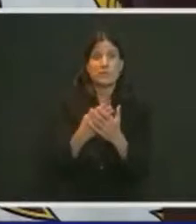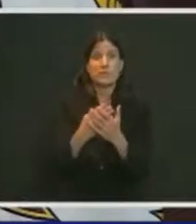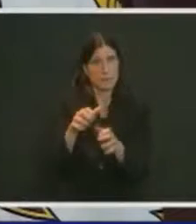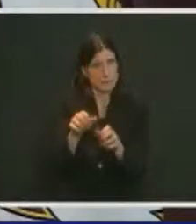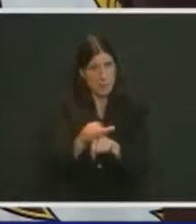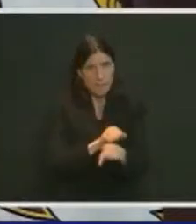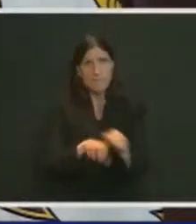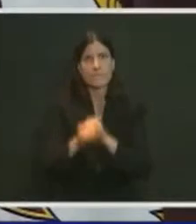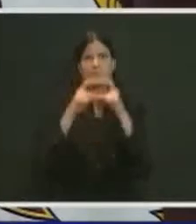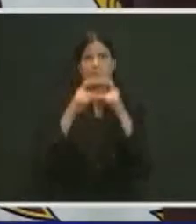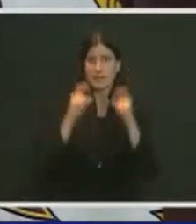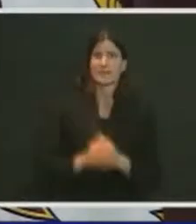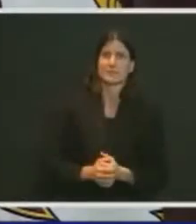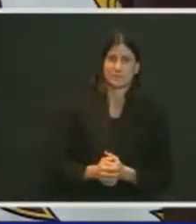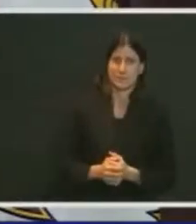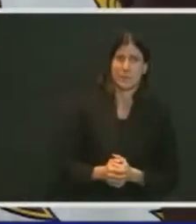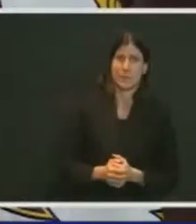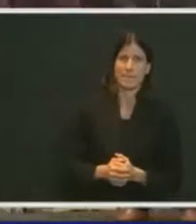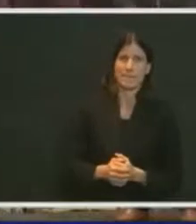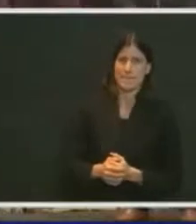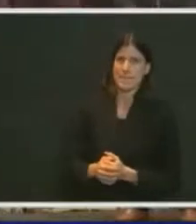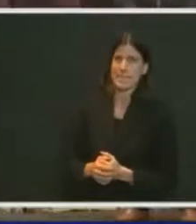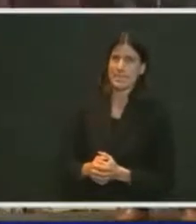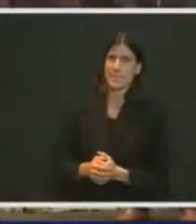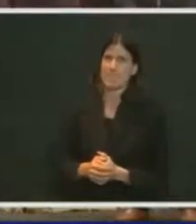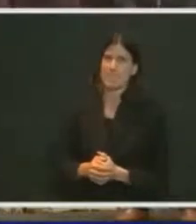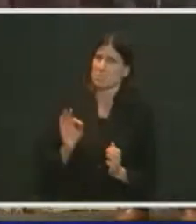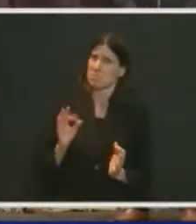So, I think we have a comprehensive plan.